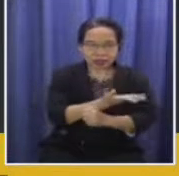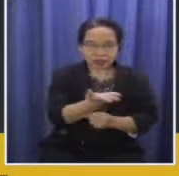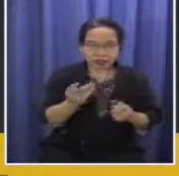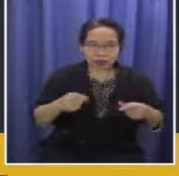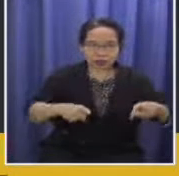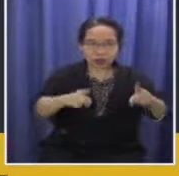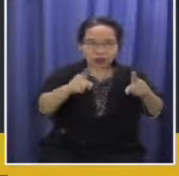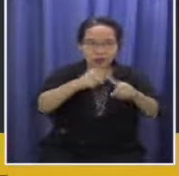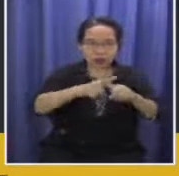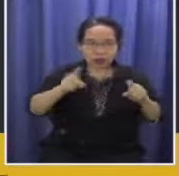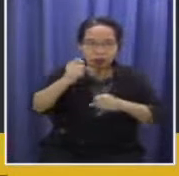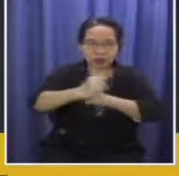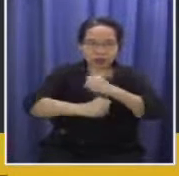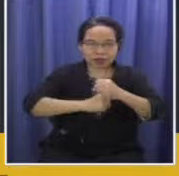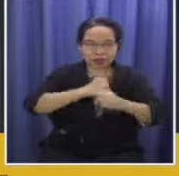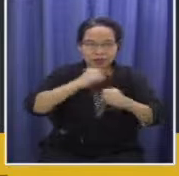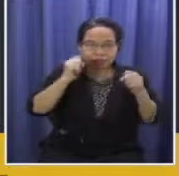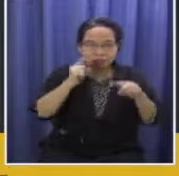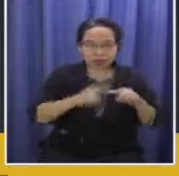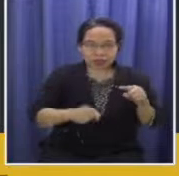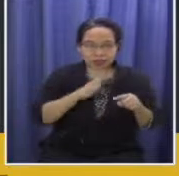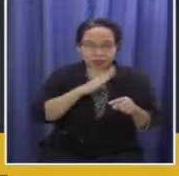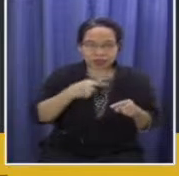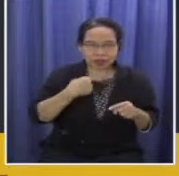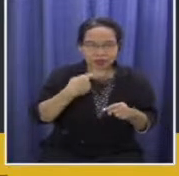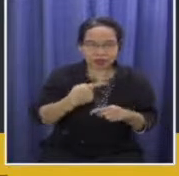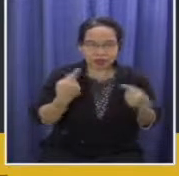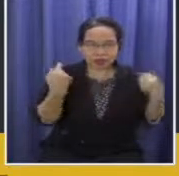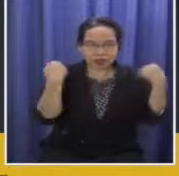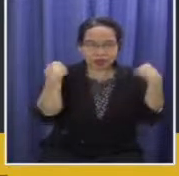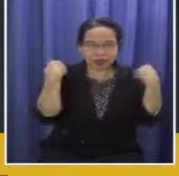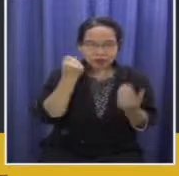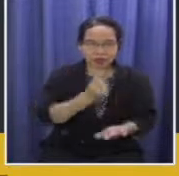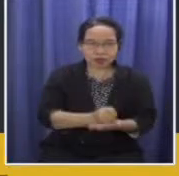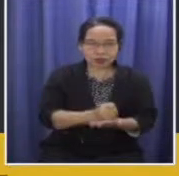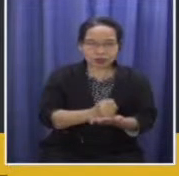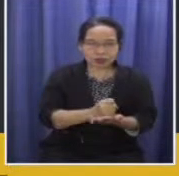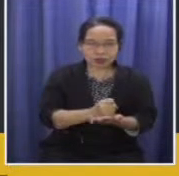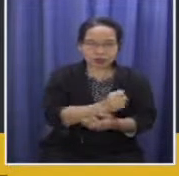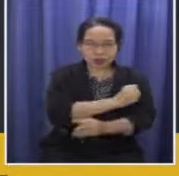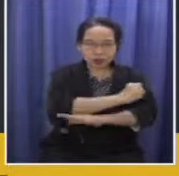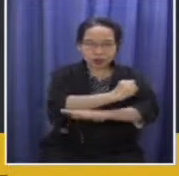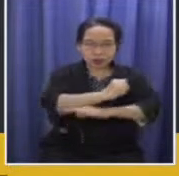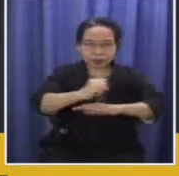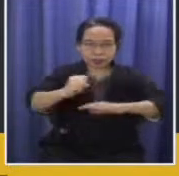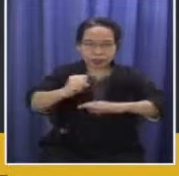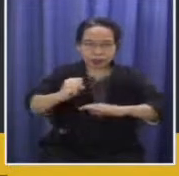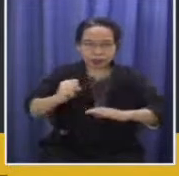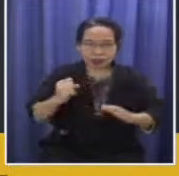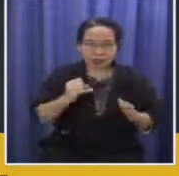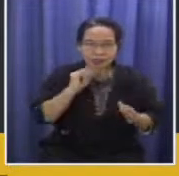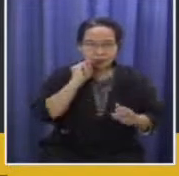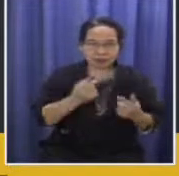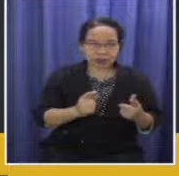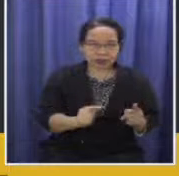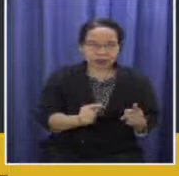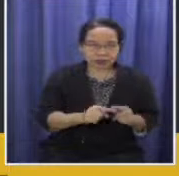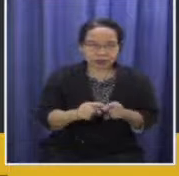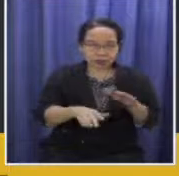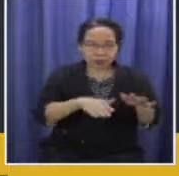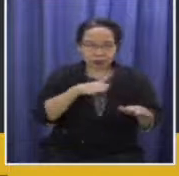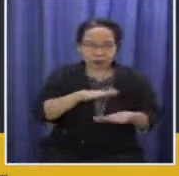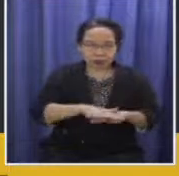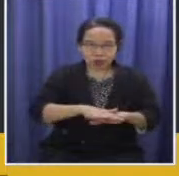go. But Saturn can't be said to have a solid surface. If you tried to